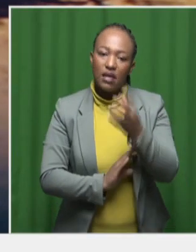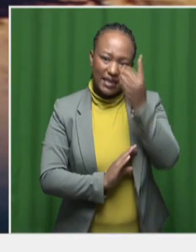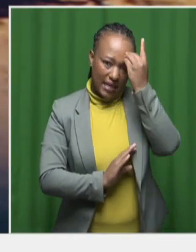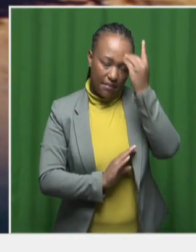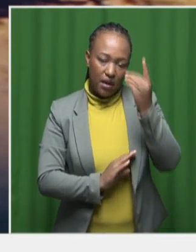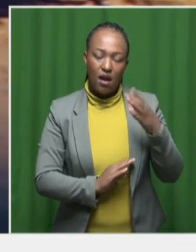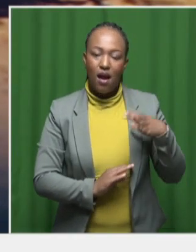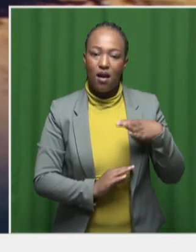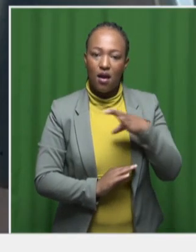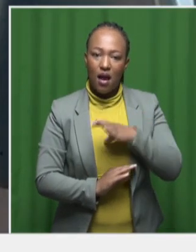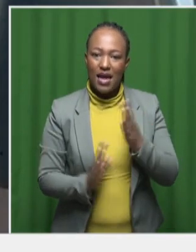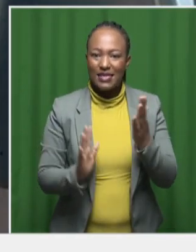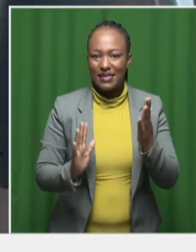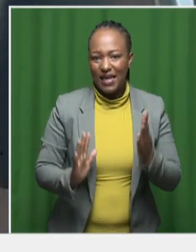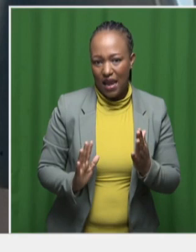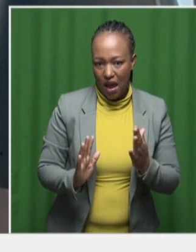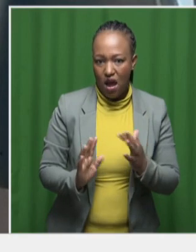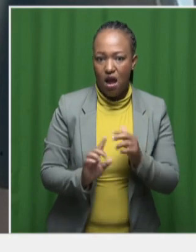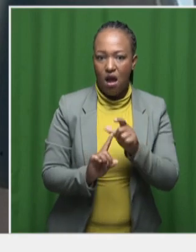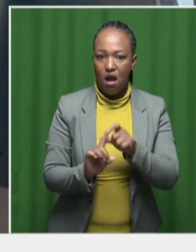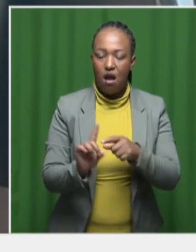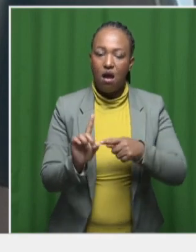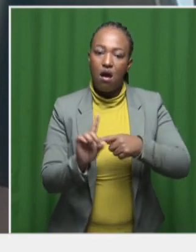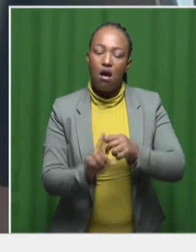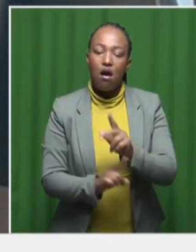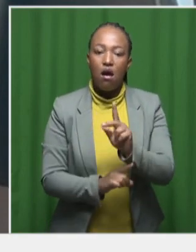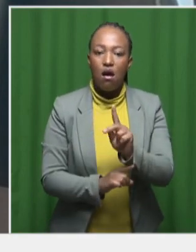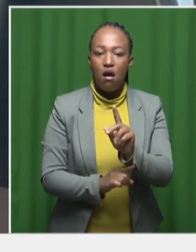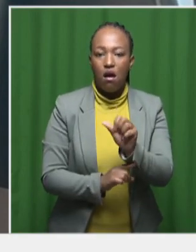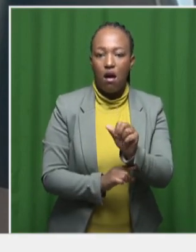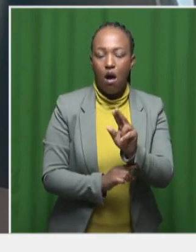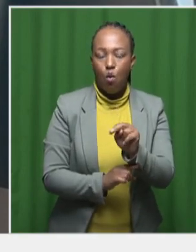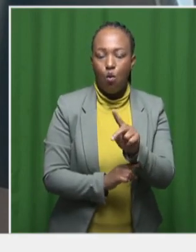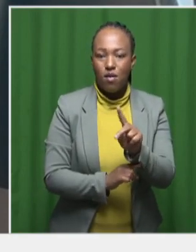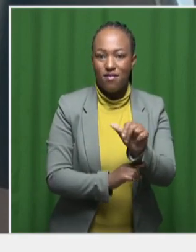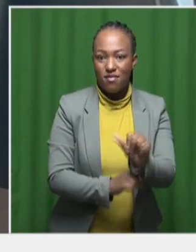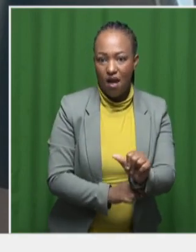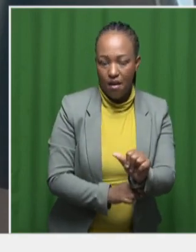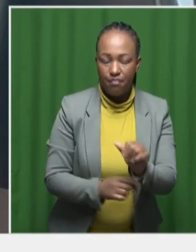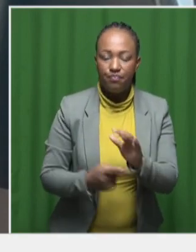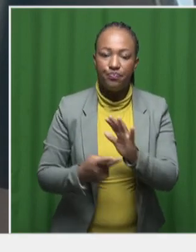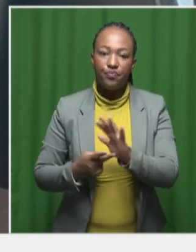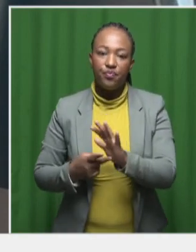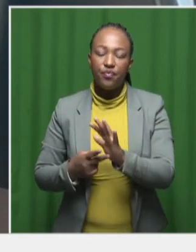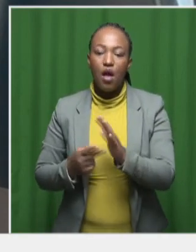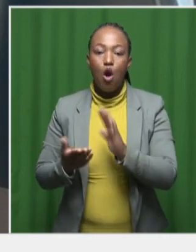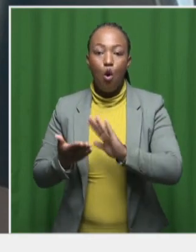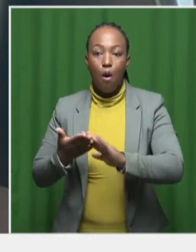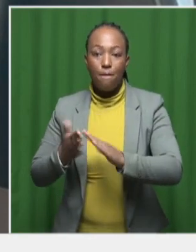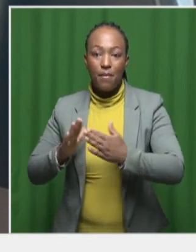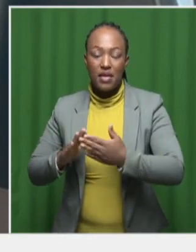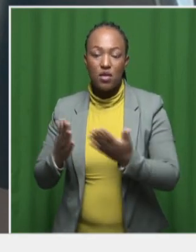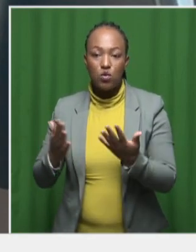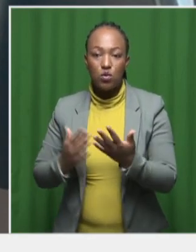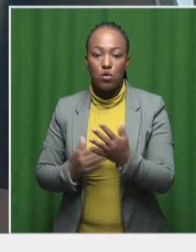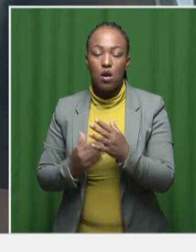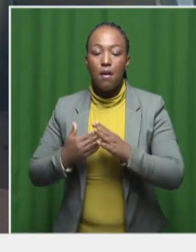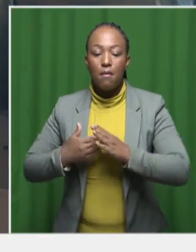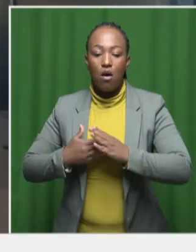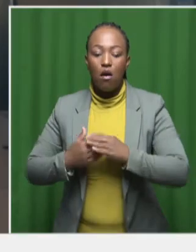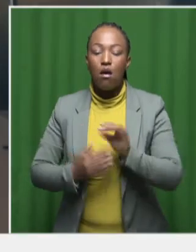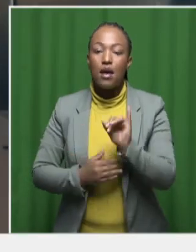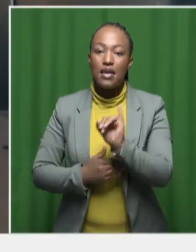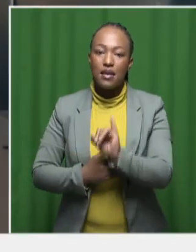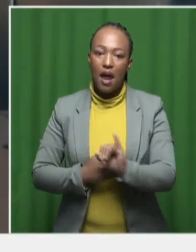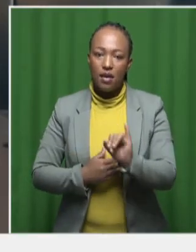Councillor Mxolisi Kaunda, the mayor, with us this morning, as well as Inanda community member Ngiphiwe